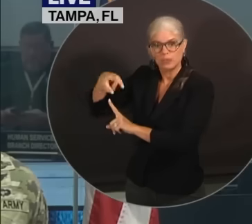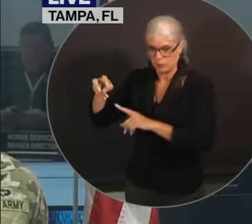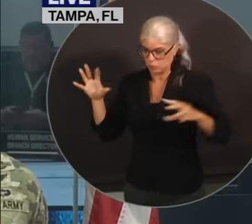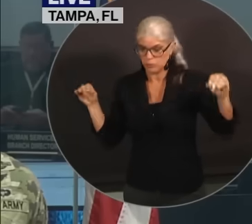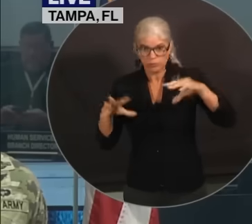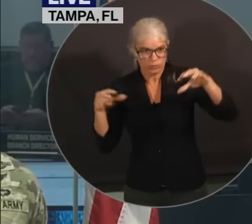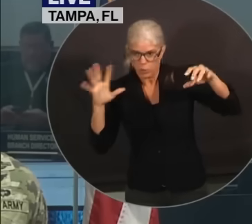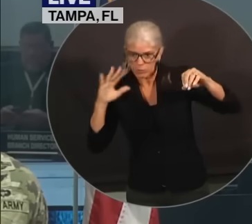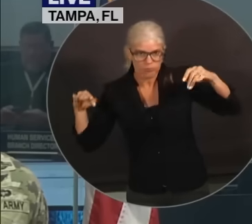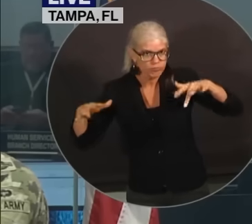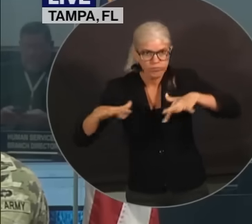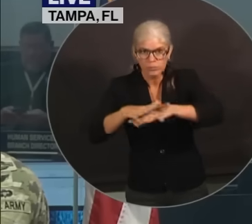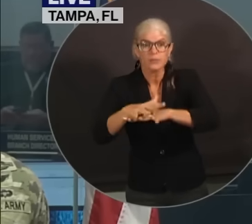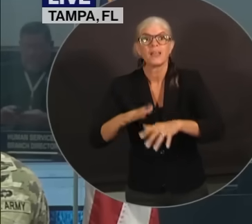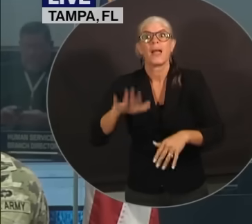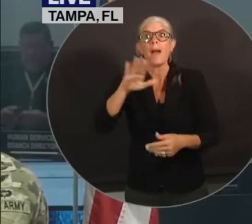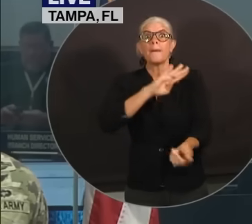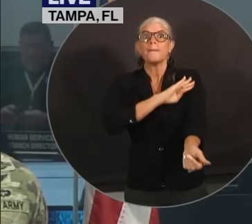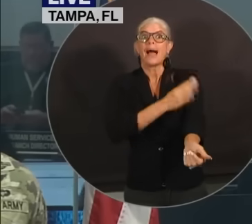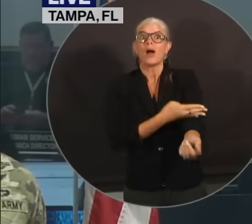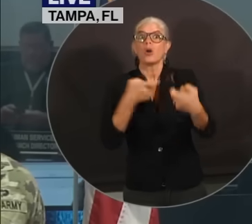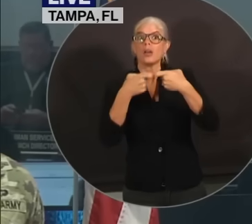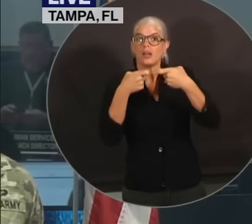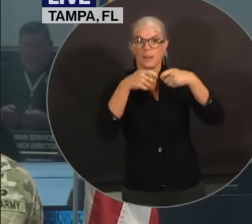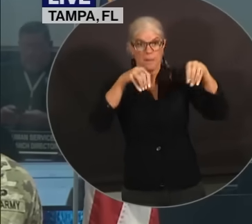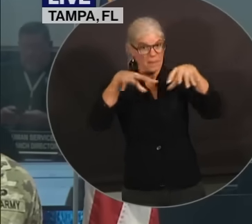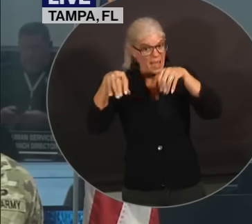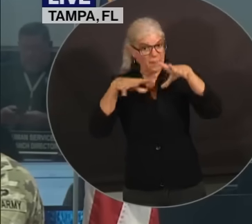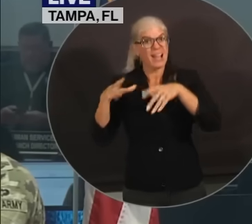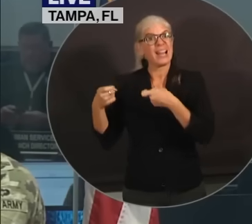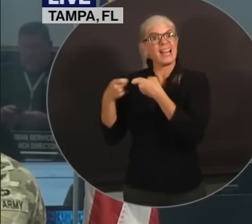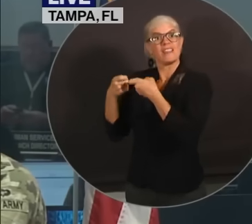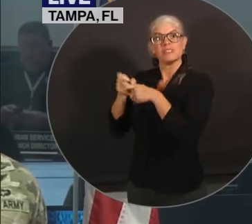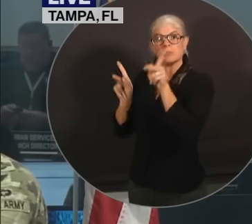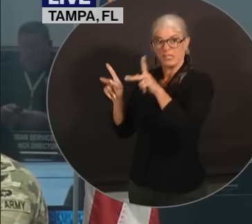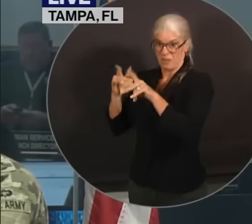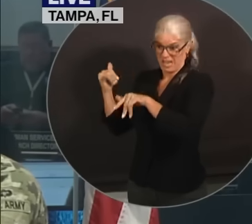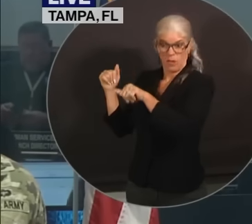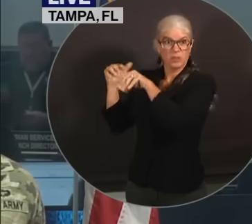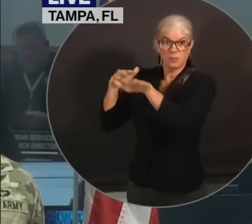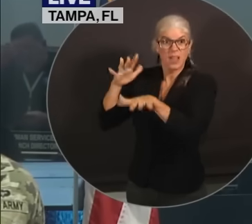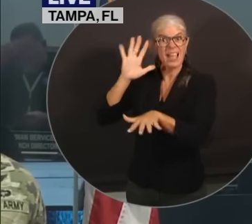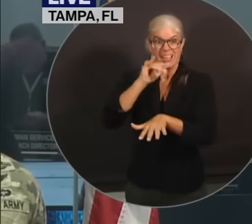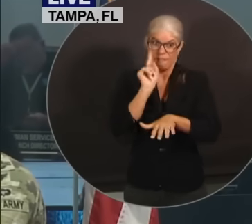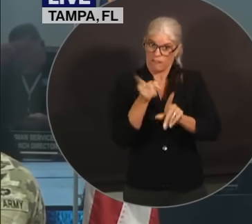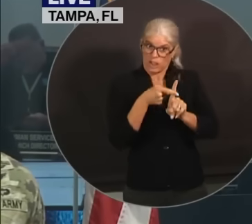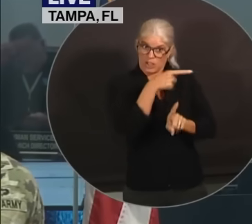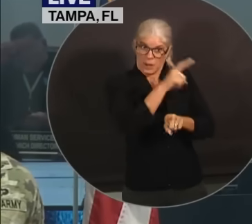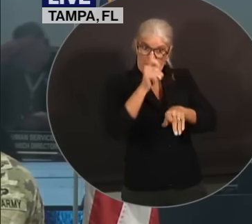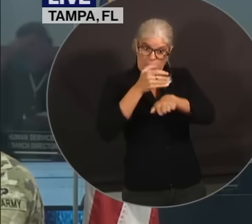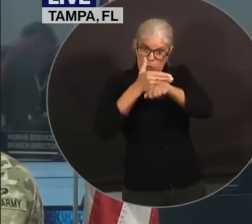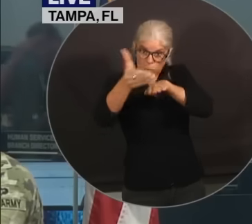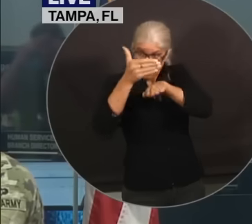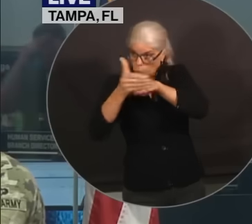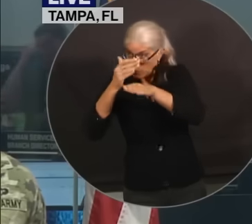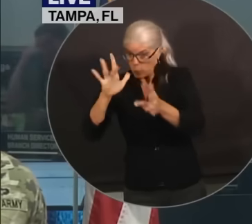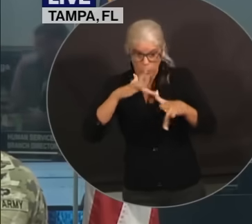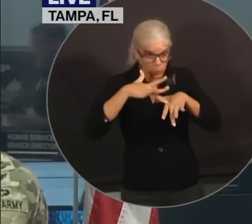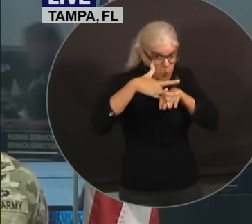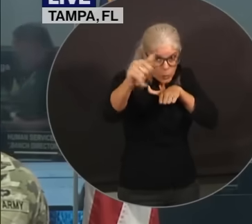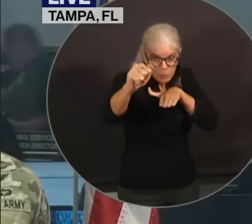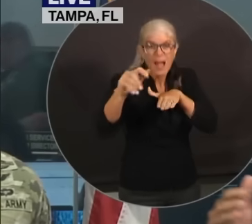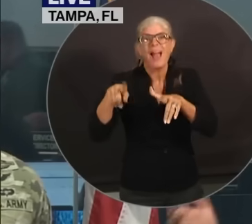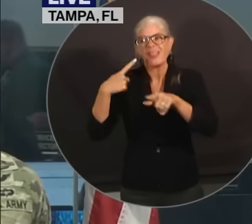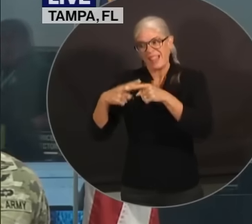able to get the power back on. The linemen are going to have to access these power lines, and that could be more challenging in an area